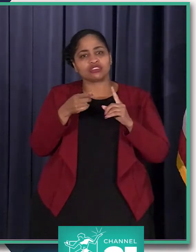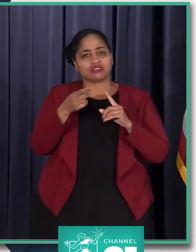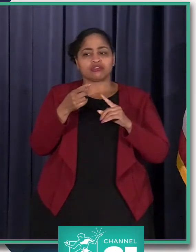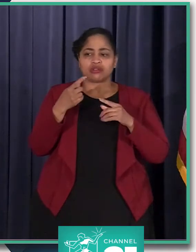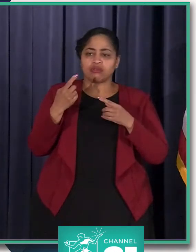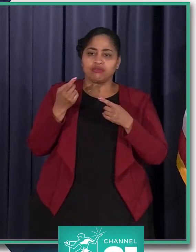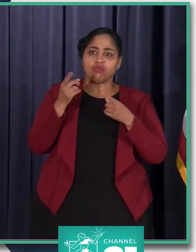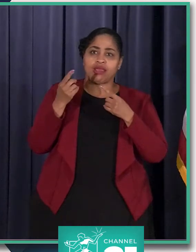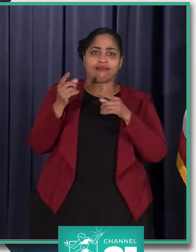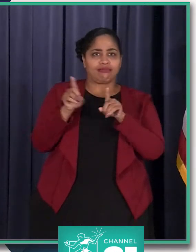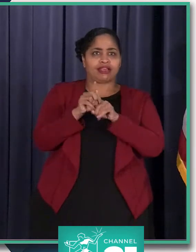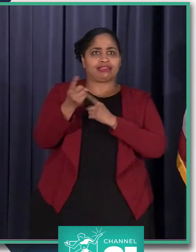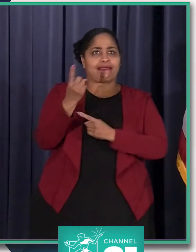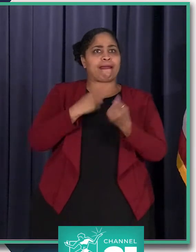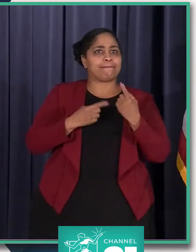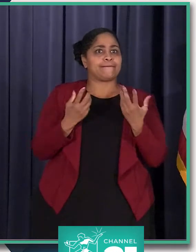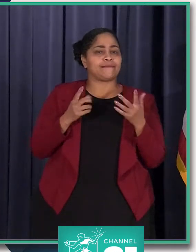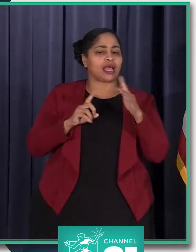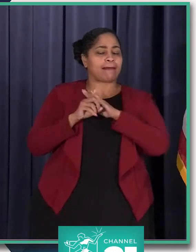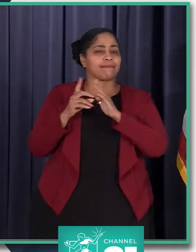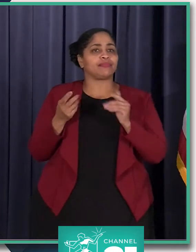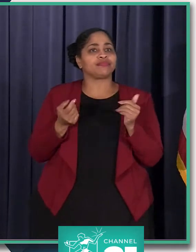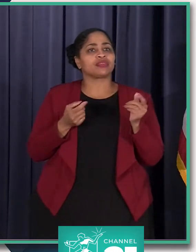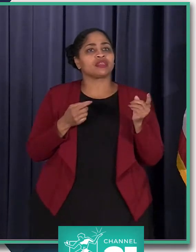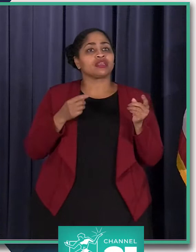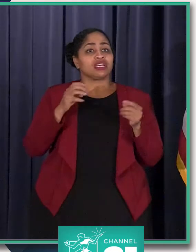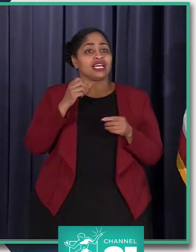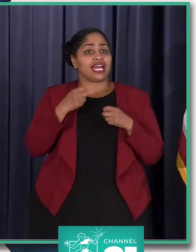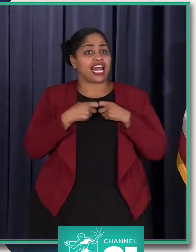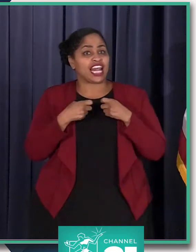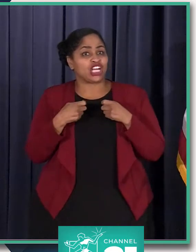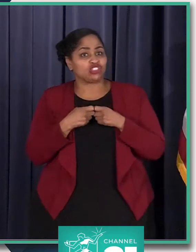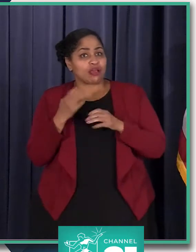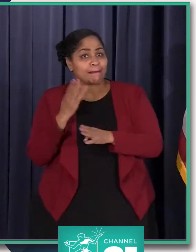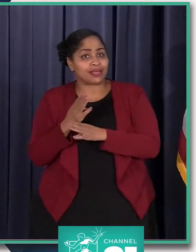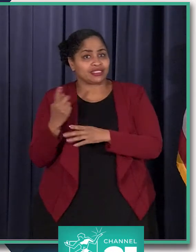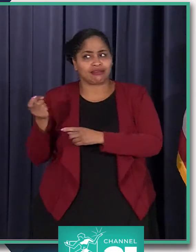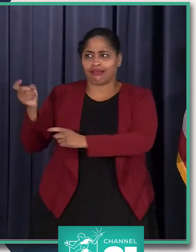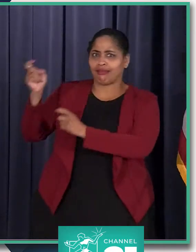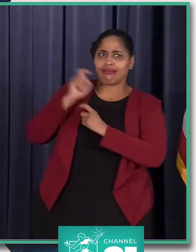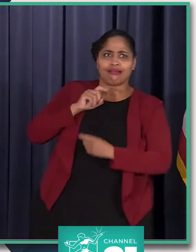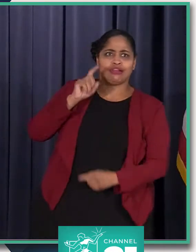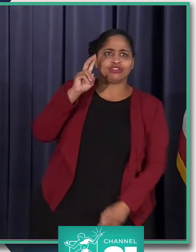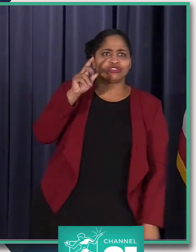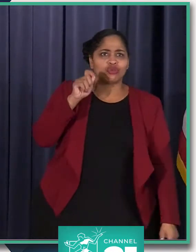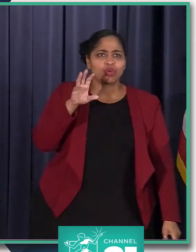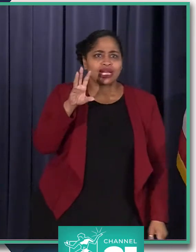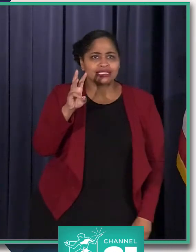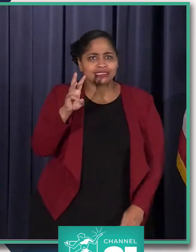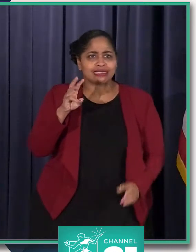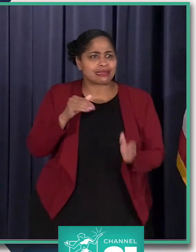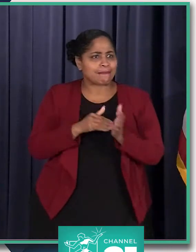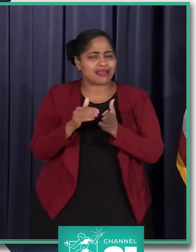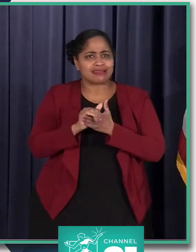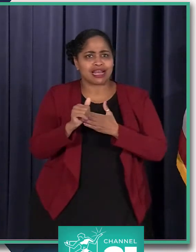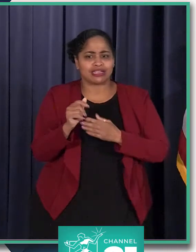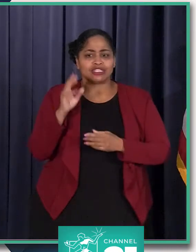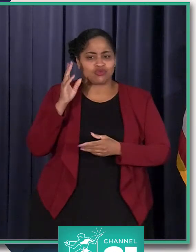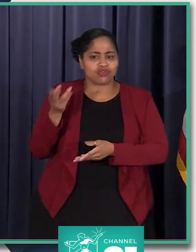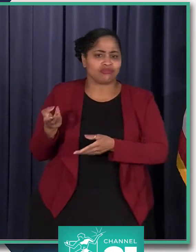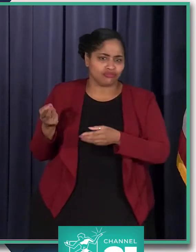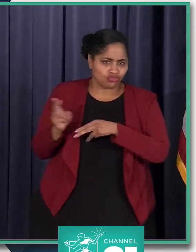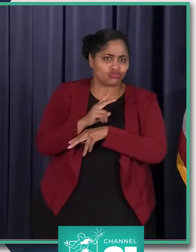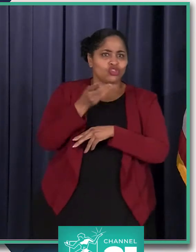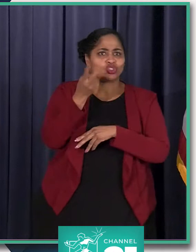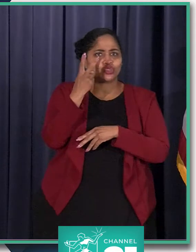comes. Electric buses. We were awarded $2.6 million, and we're bringing 2 electric buses on board. I think it's